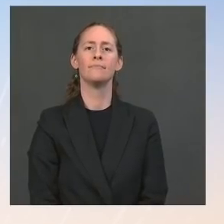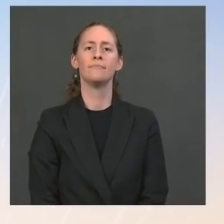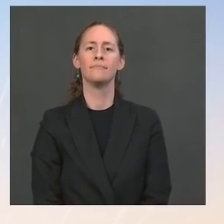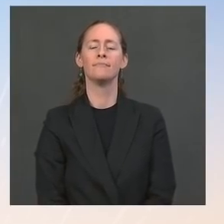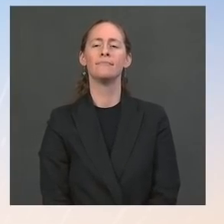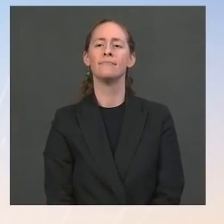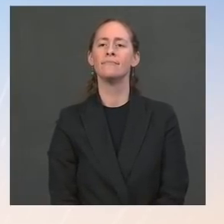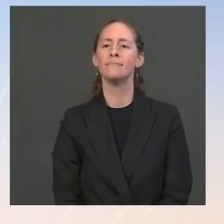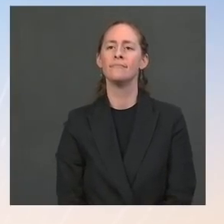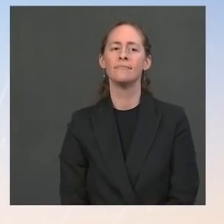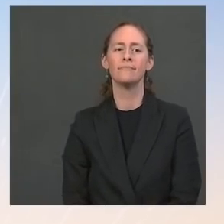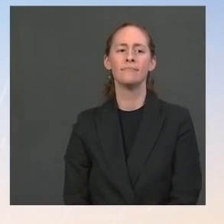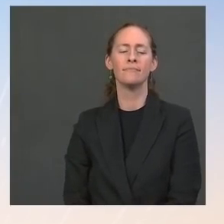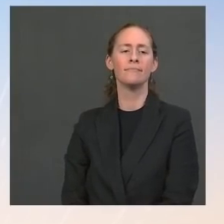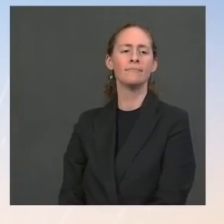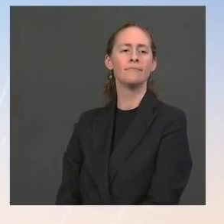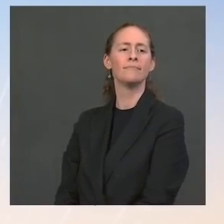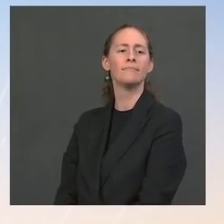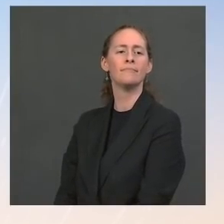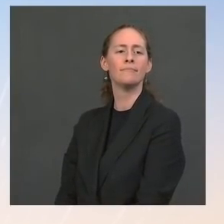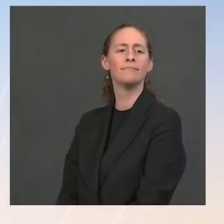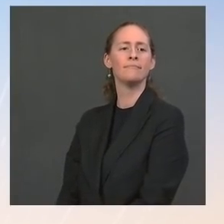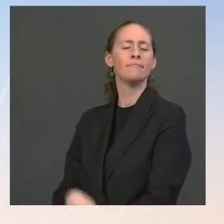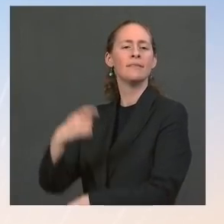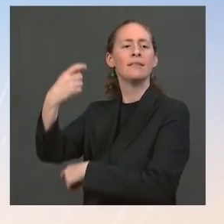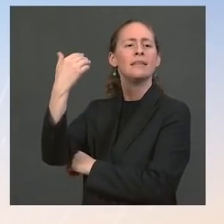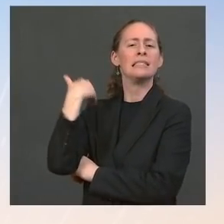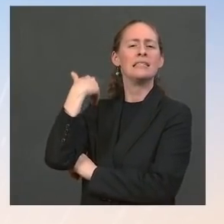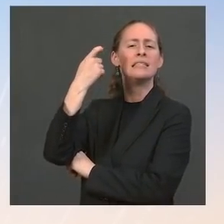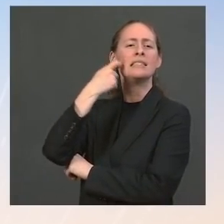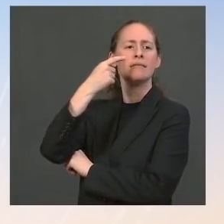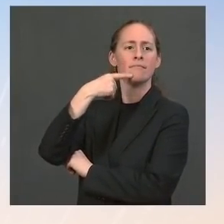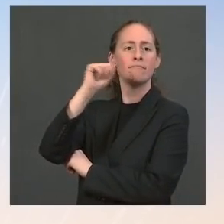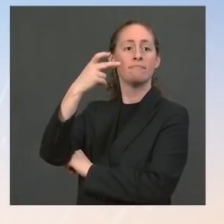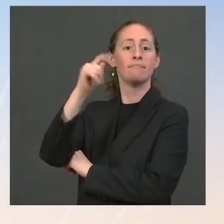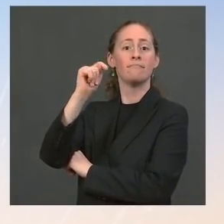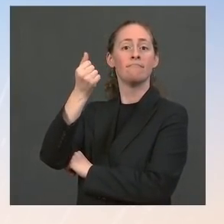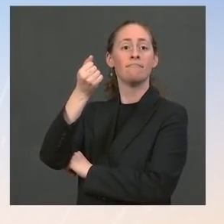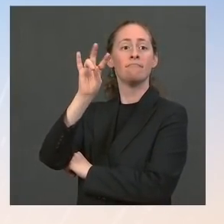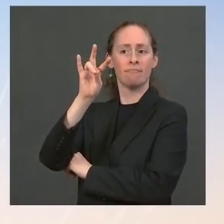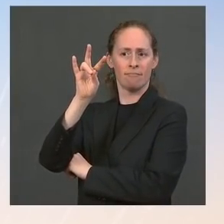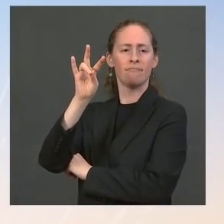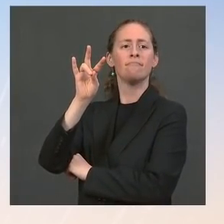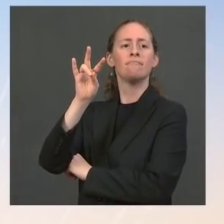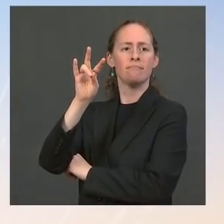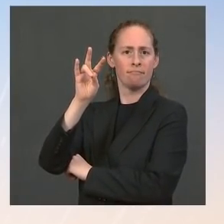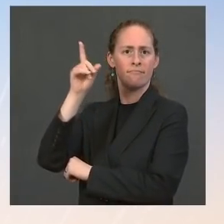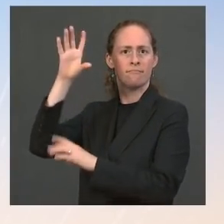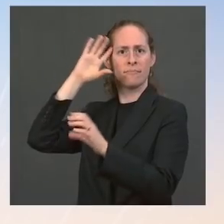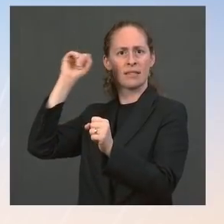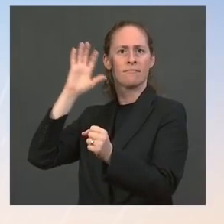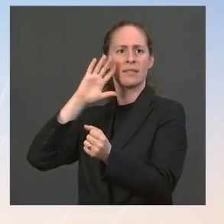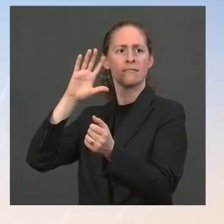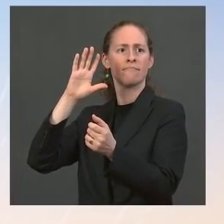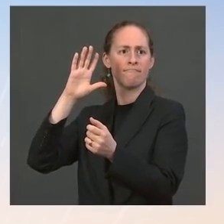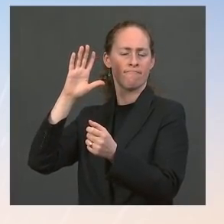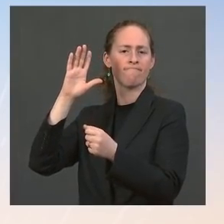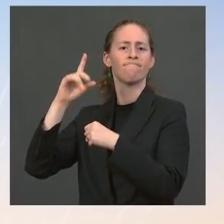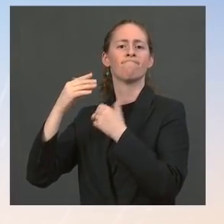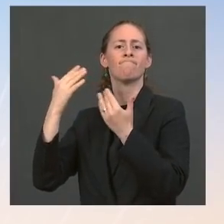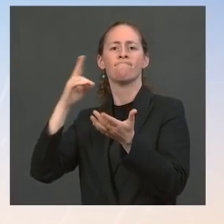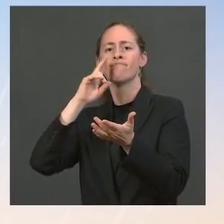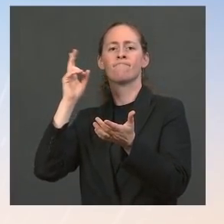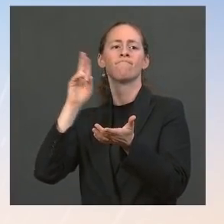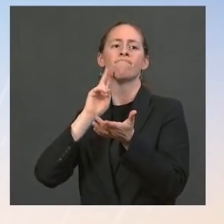on September 17, the president signed an executive order authorizing sanctions to be used against those undermining peace